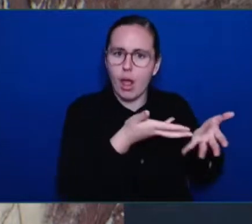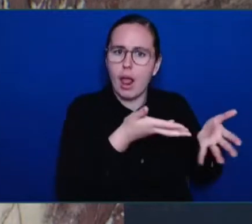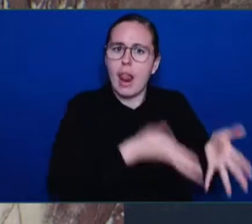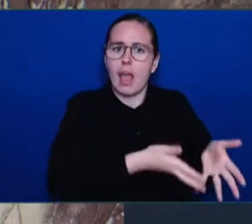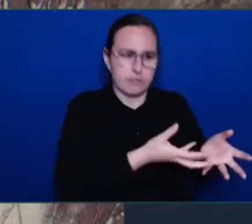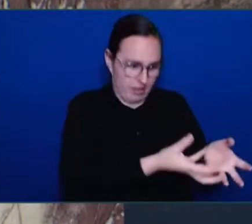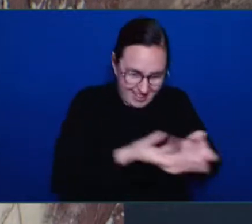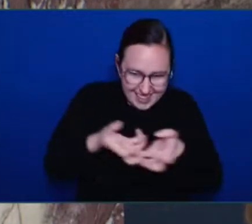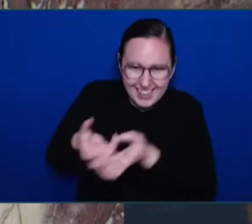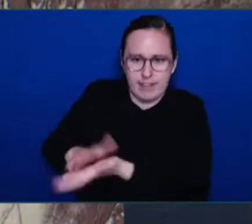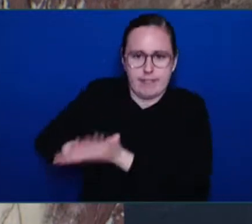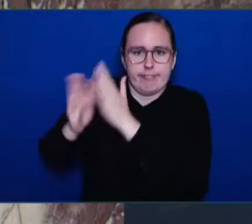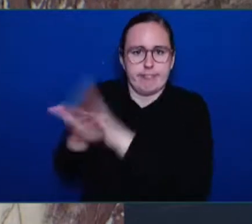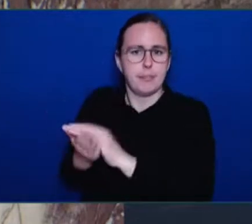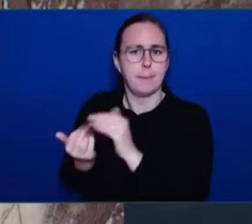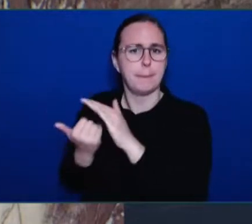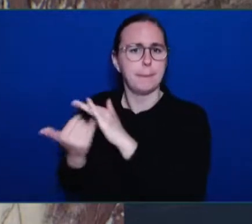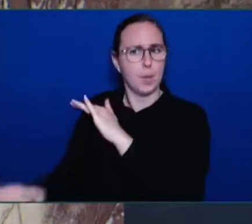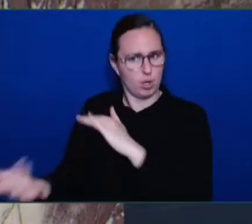working.